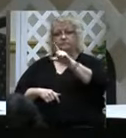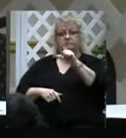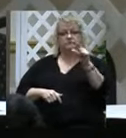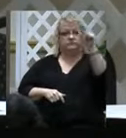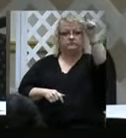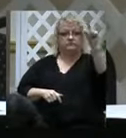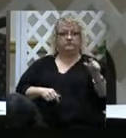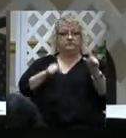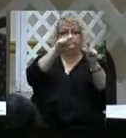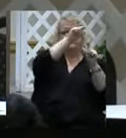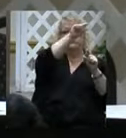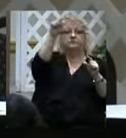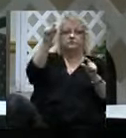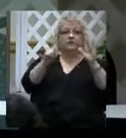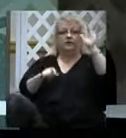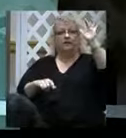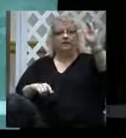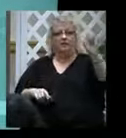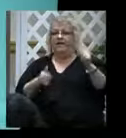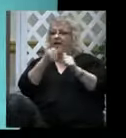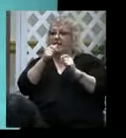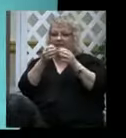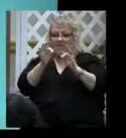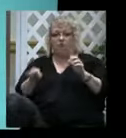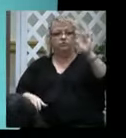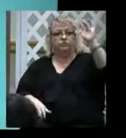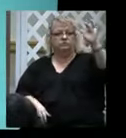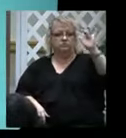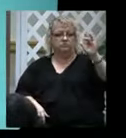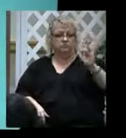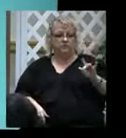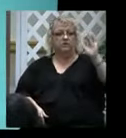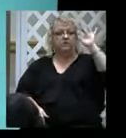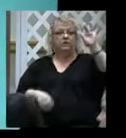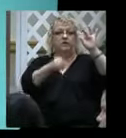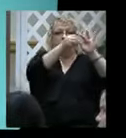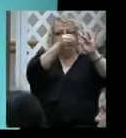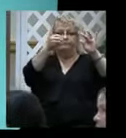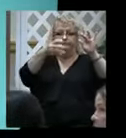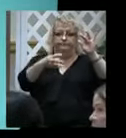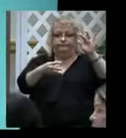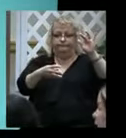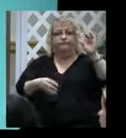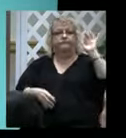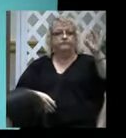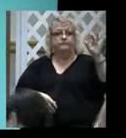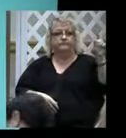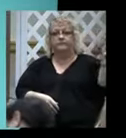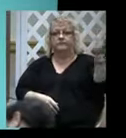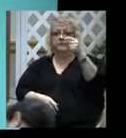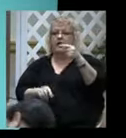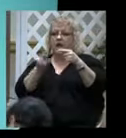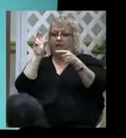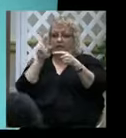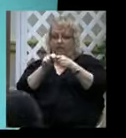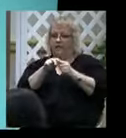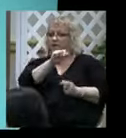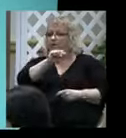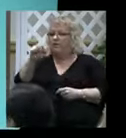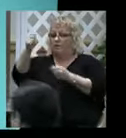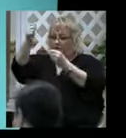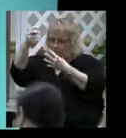of our homepage, they can click on any language, and it's in language, the language names. You click on your language, you'll get to a page that has all